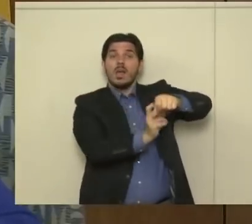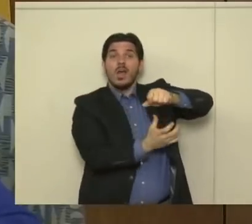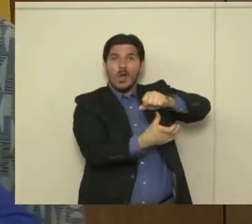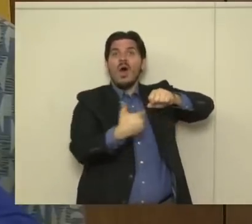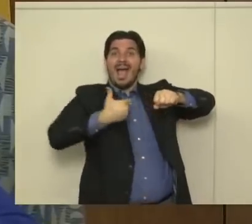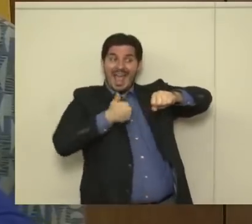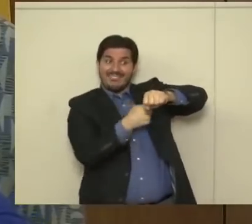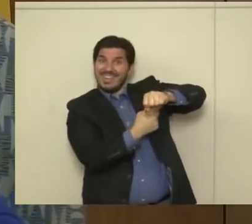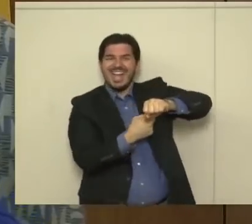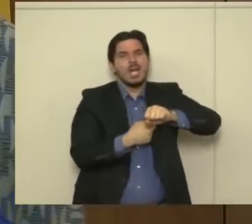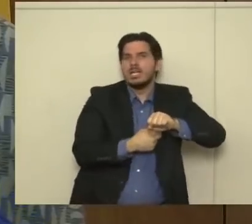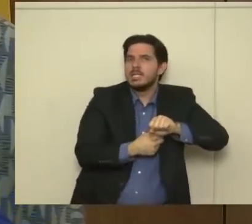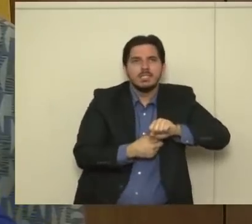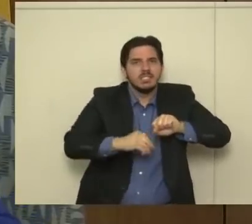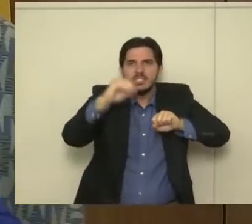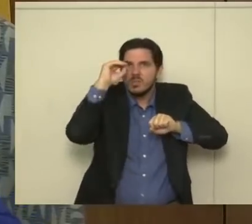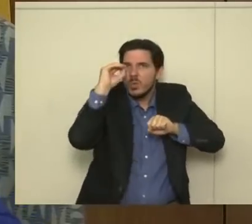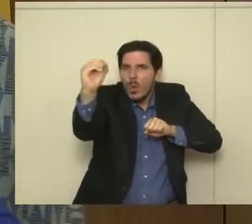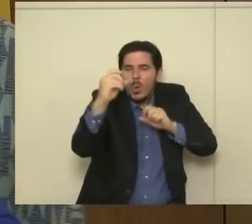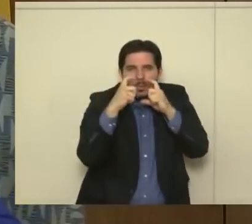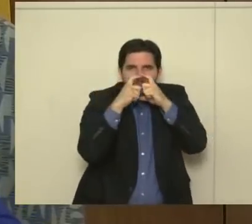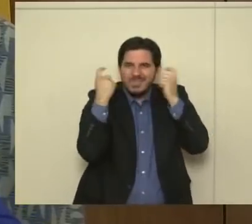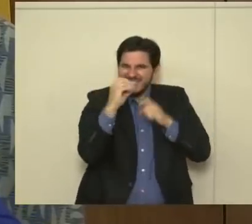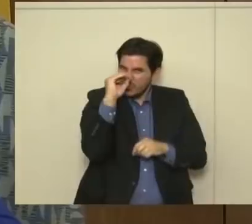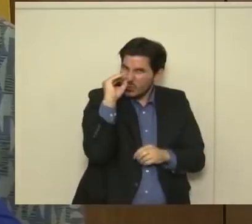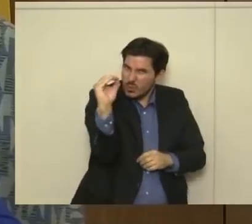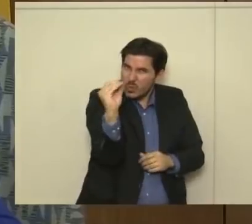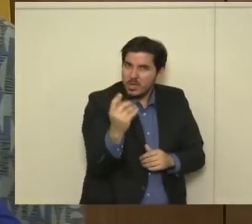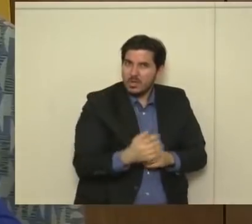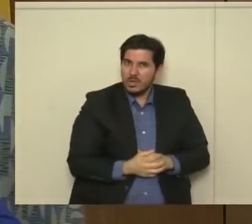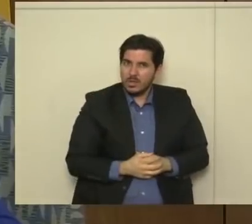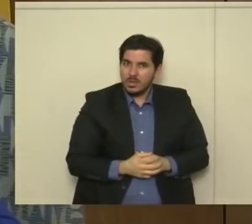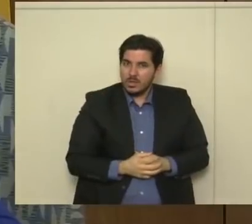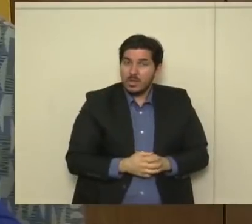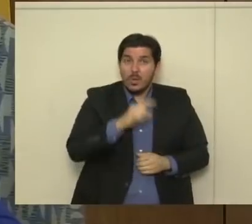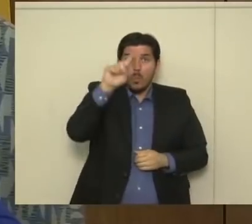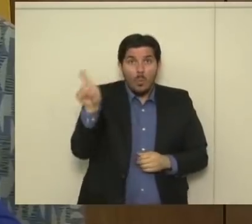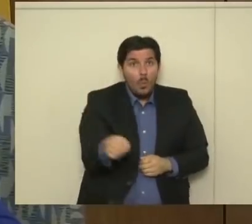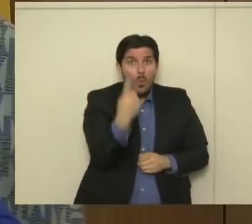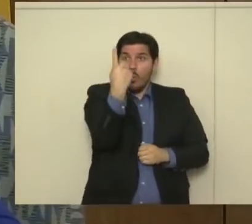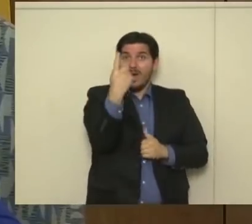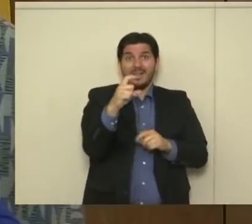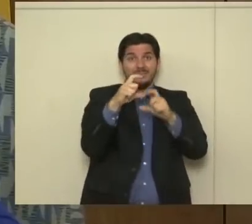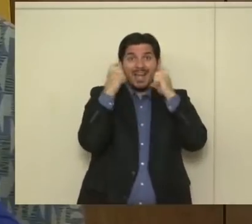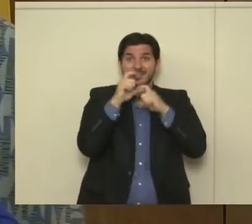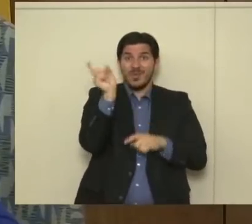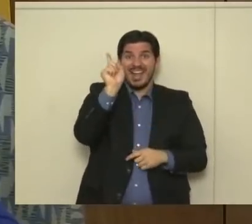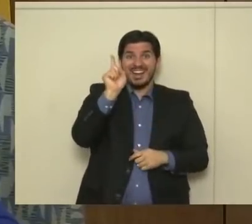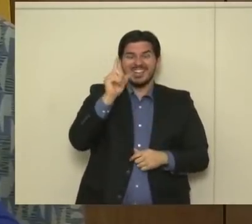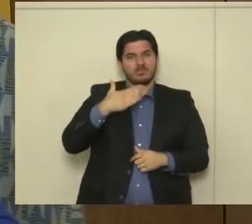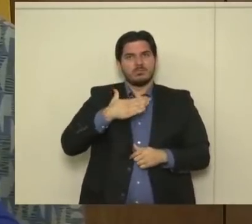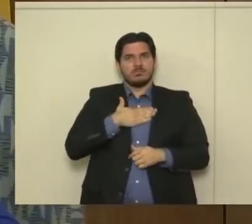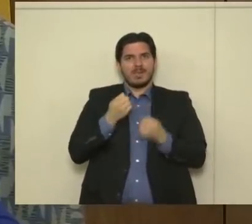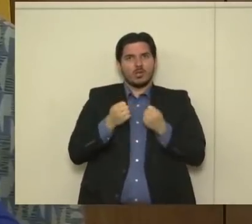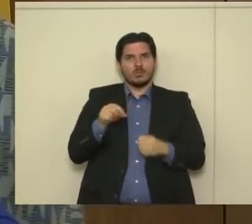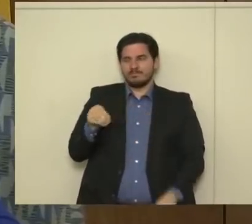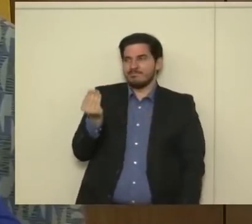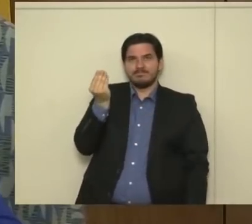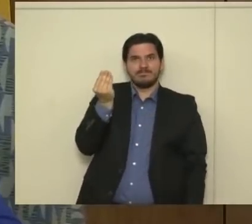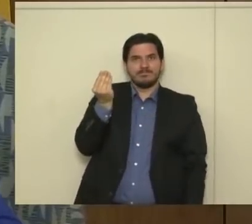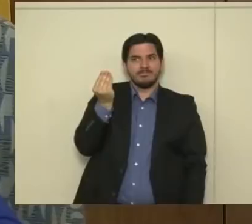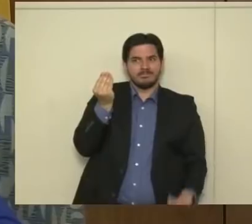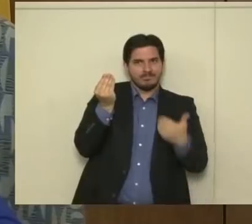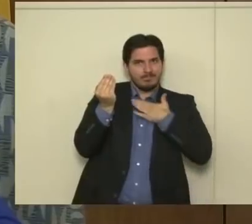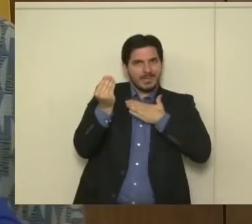Not one. The only masks I saw were in the car I was in. And we have